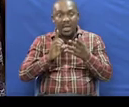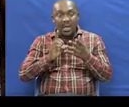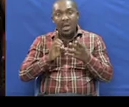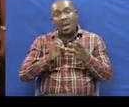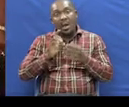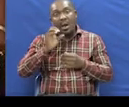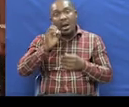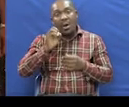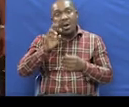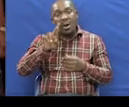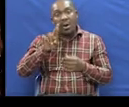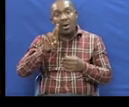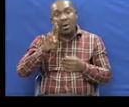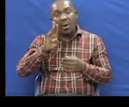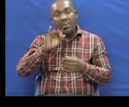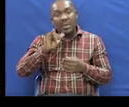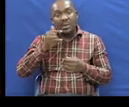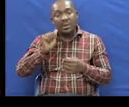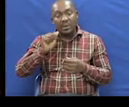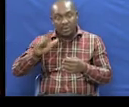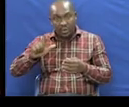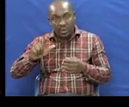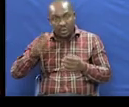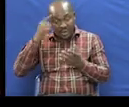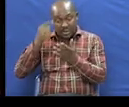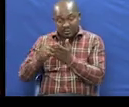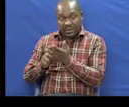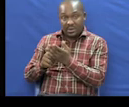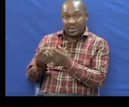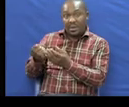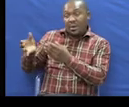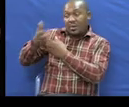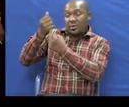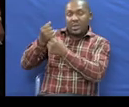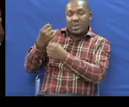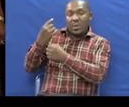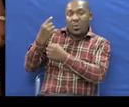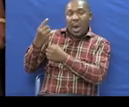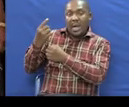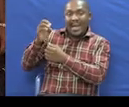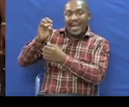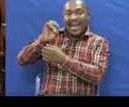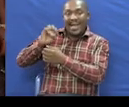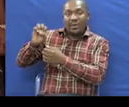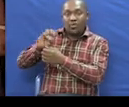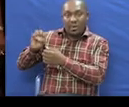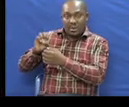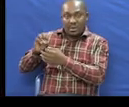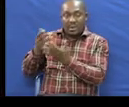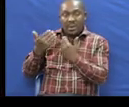must contain at least one electron, or those elements can